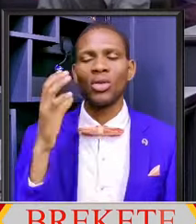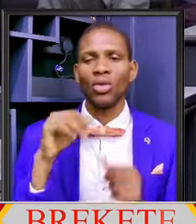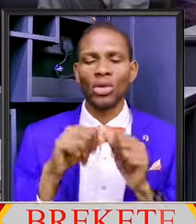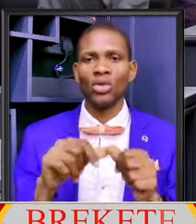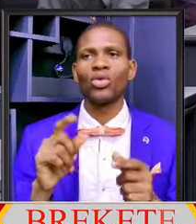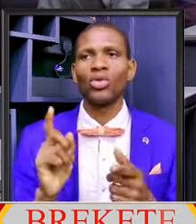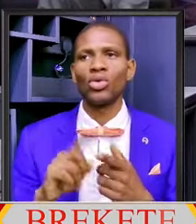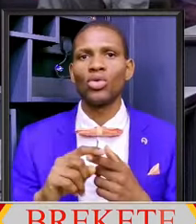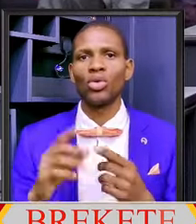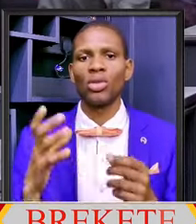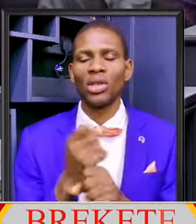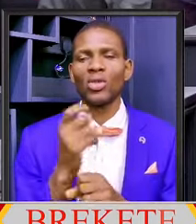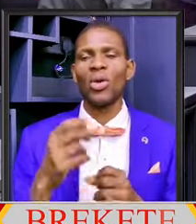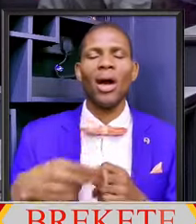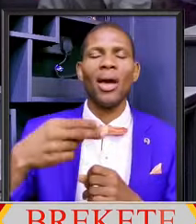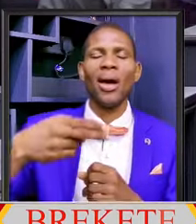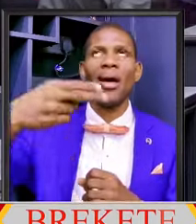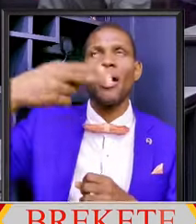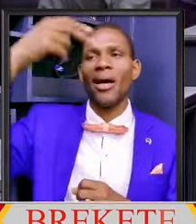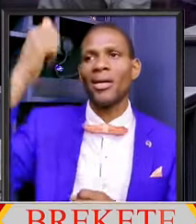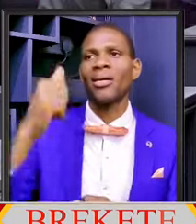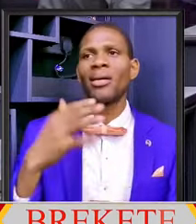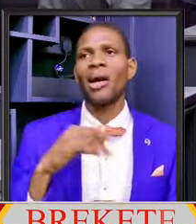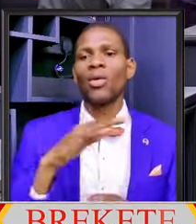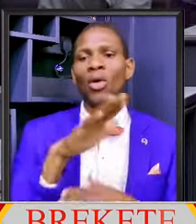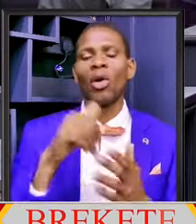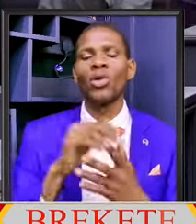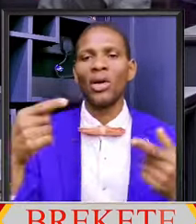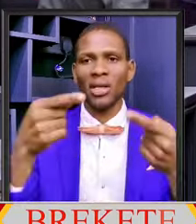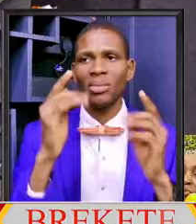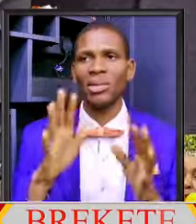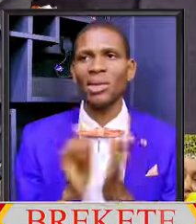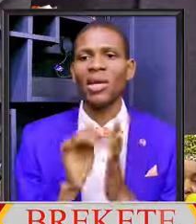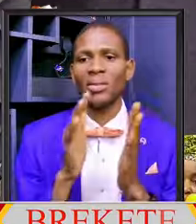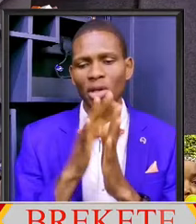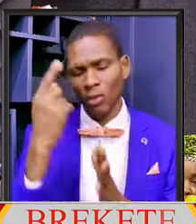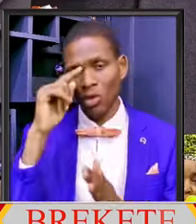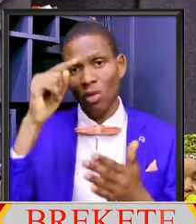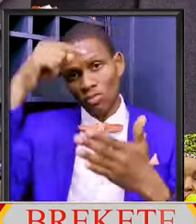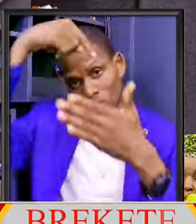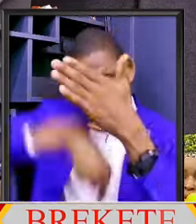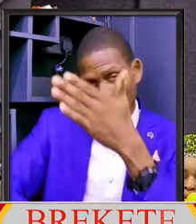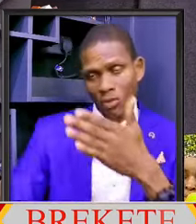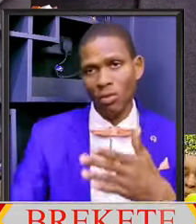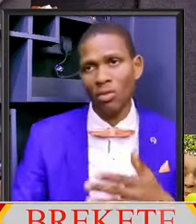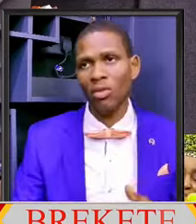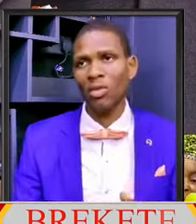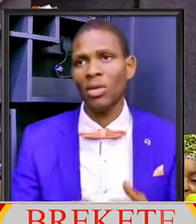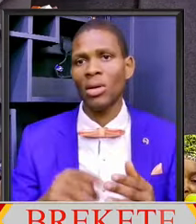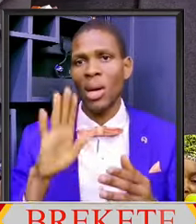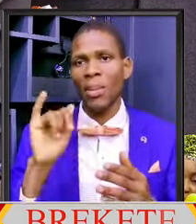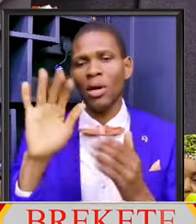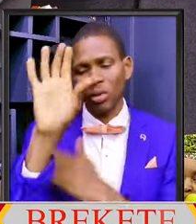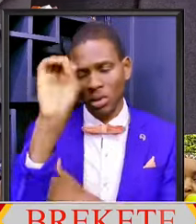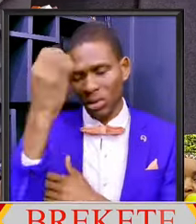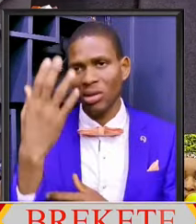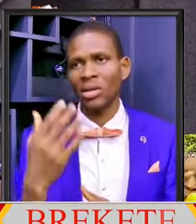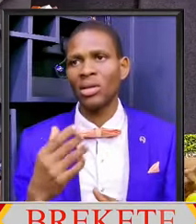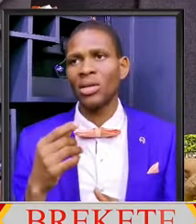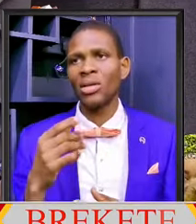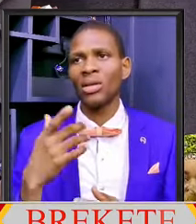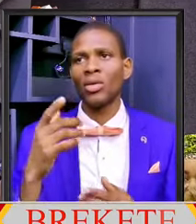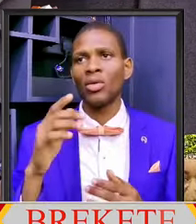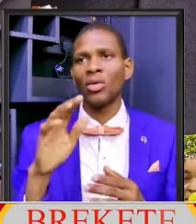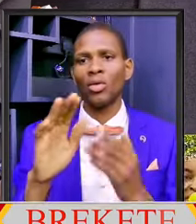continue to take you higher and higher. And all your enemies that are praying for your downfall, by the special grace of God,